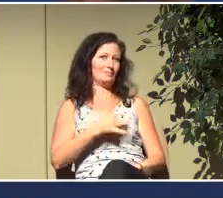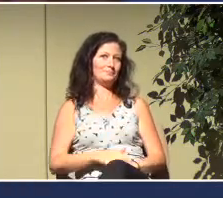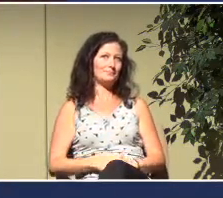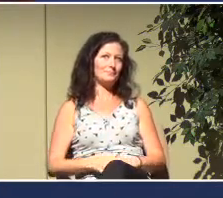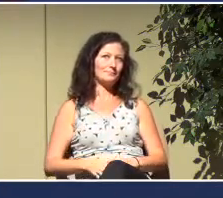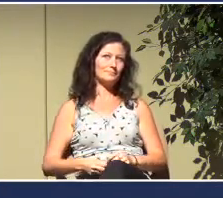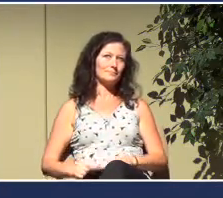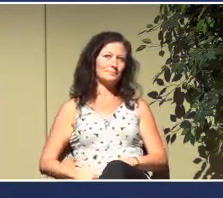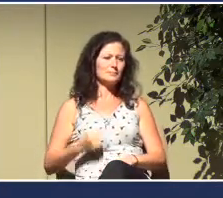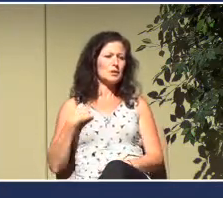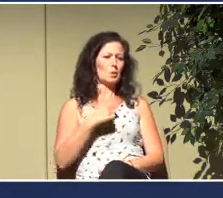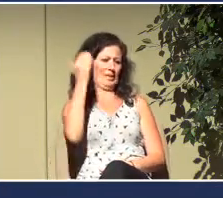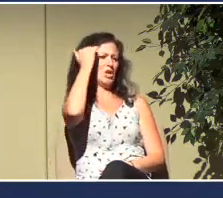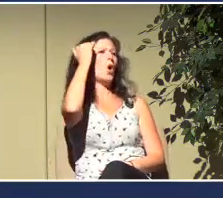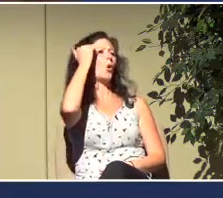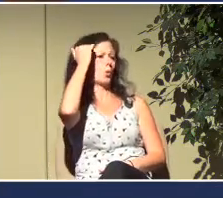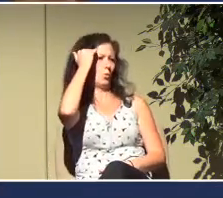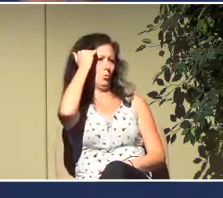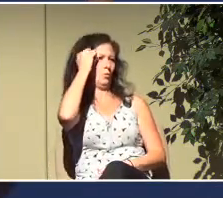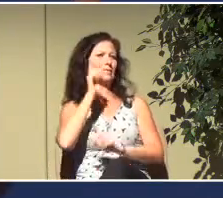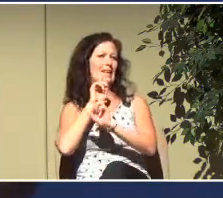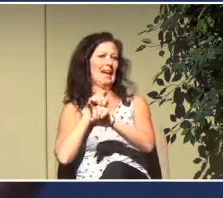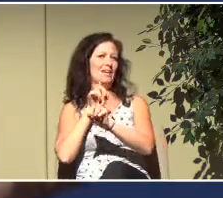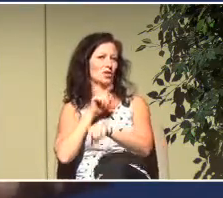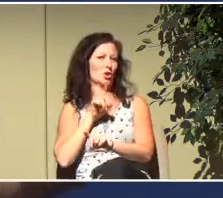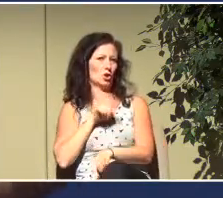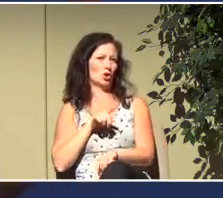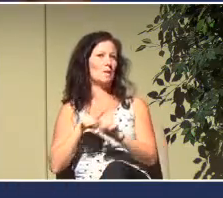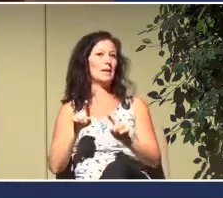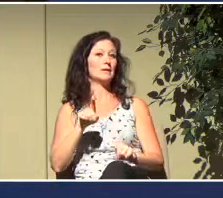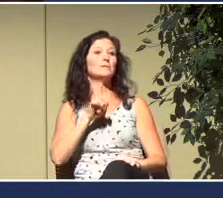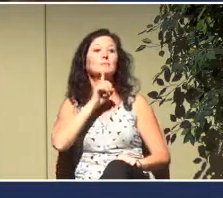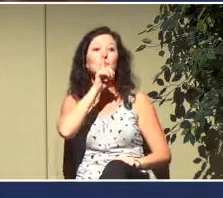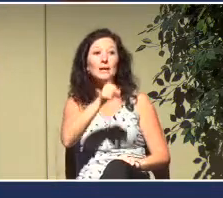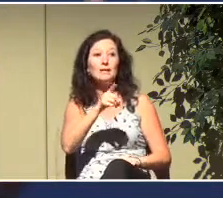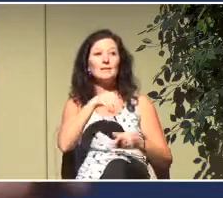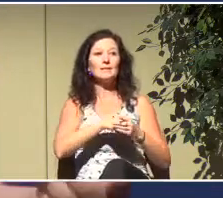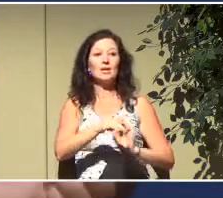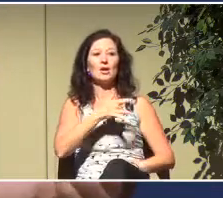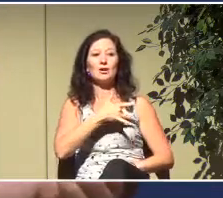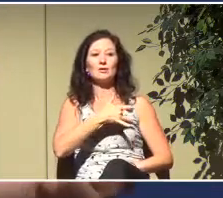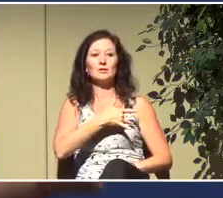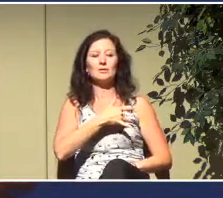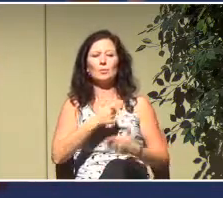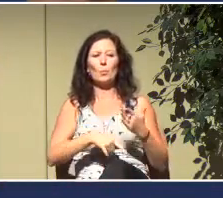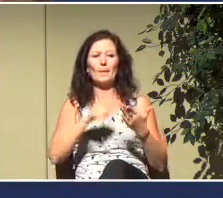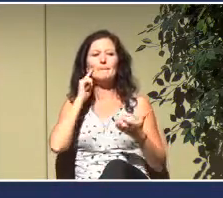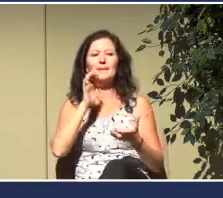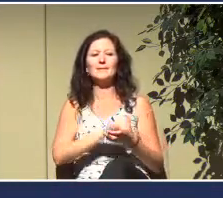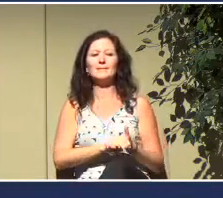saying, we know the theology. The question is, what does our heart believe, right? Does it filter down?